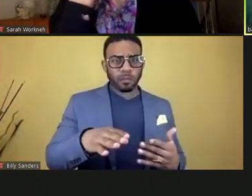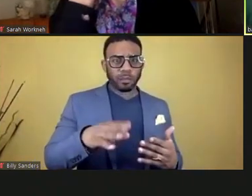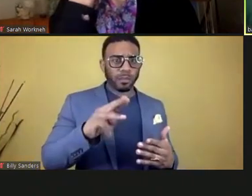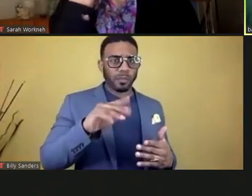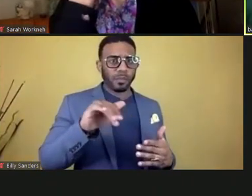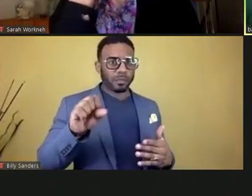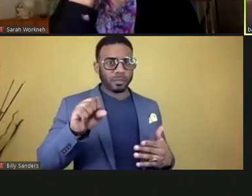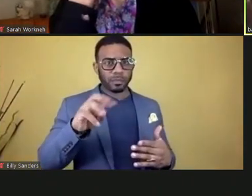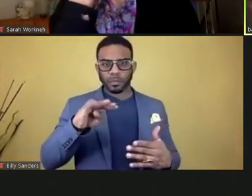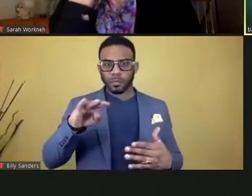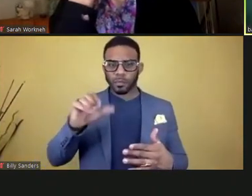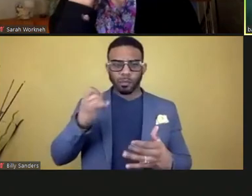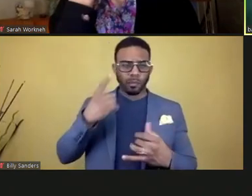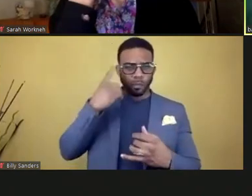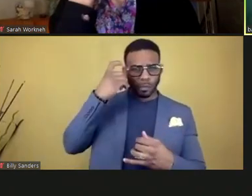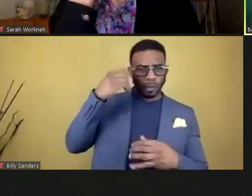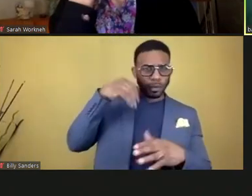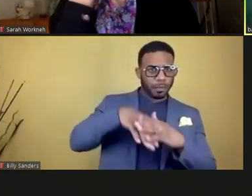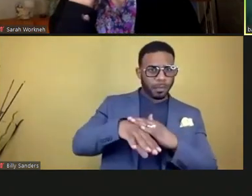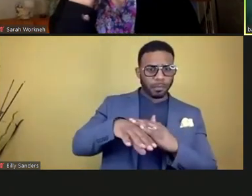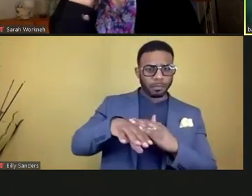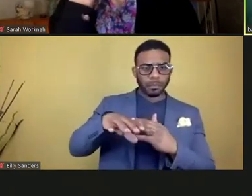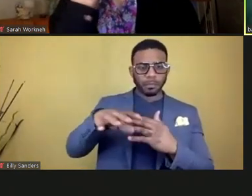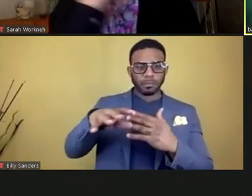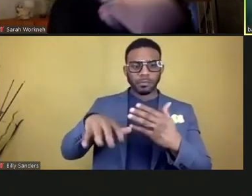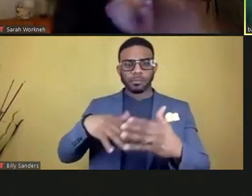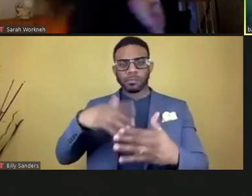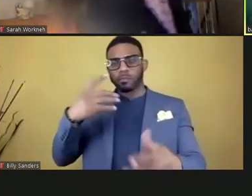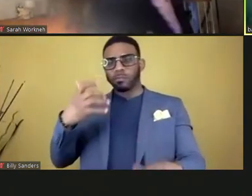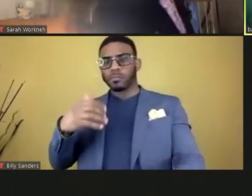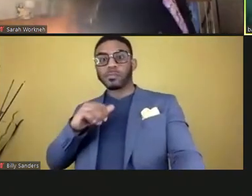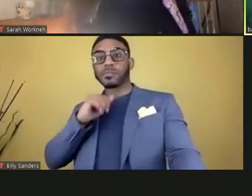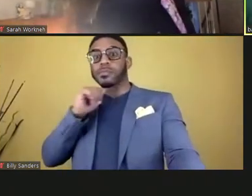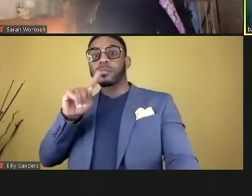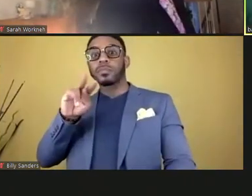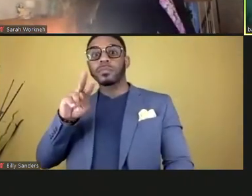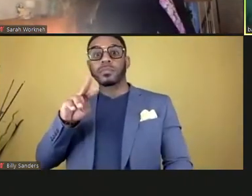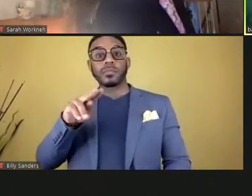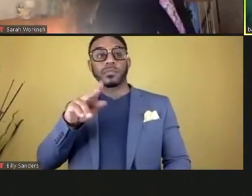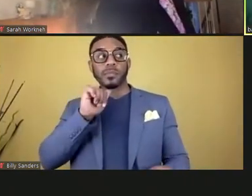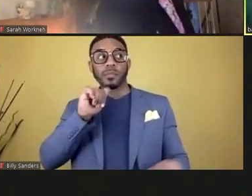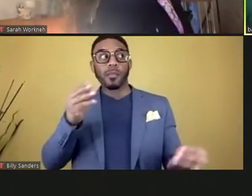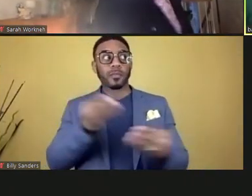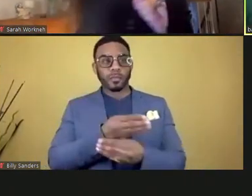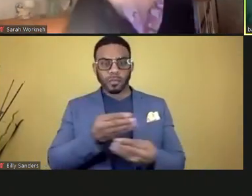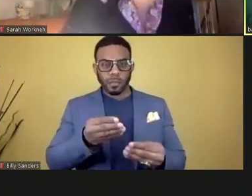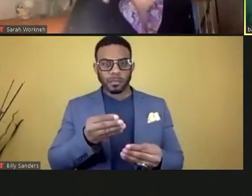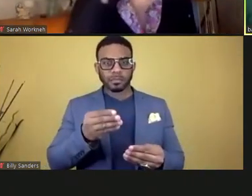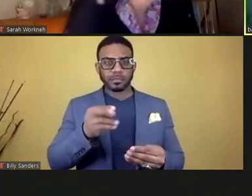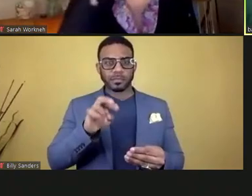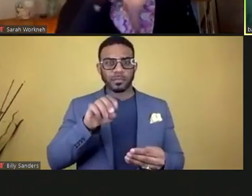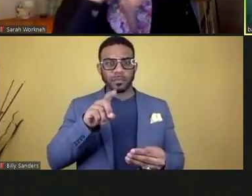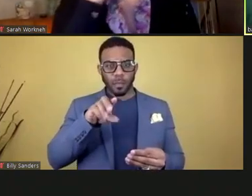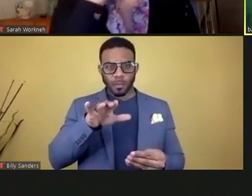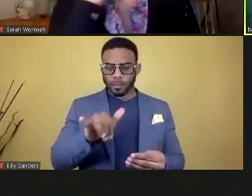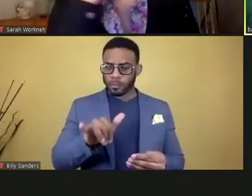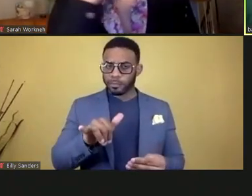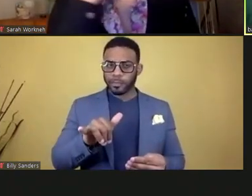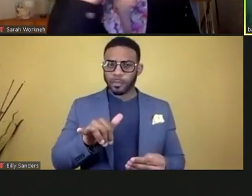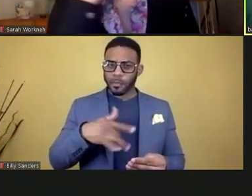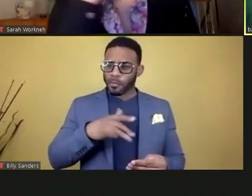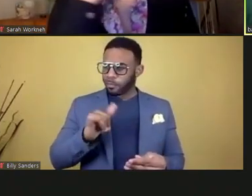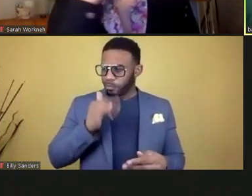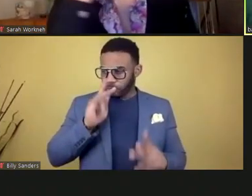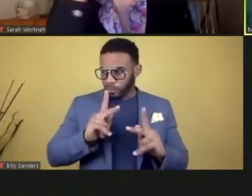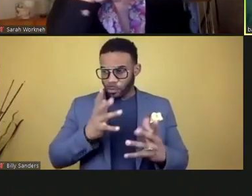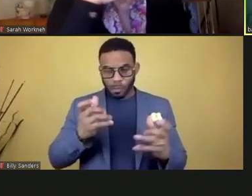MoCA, trying to dream into a non-transactional residency of a place that if folks want